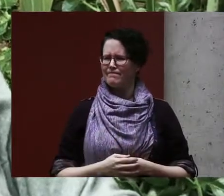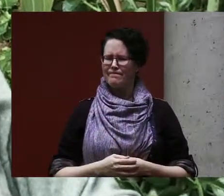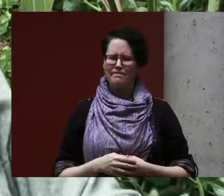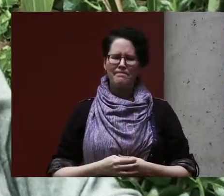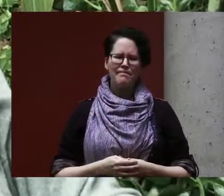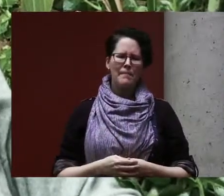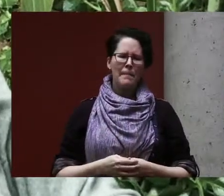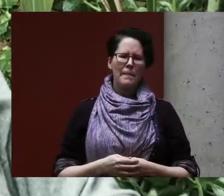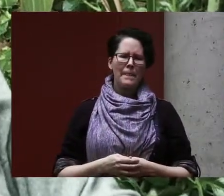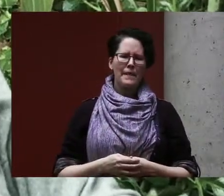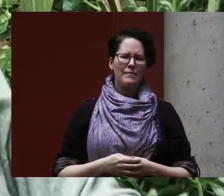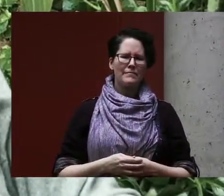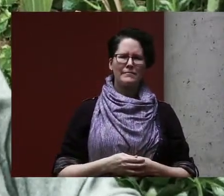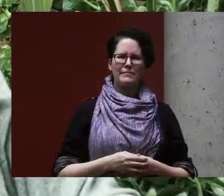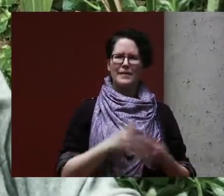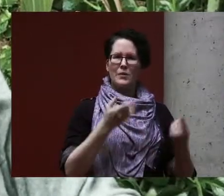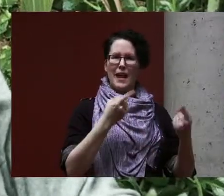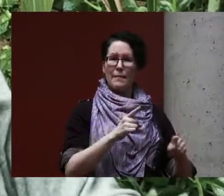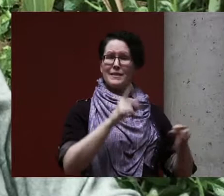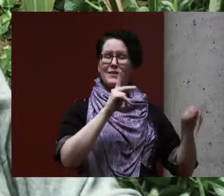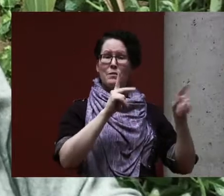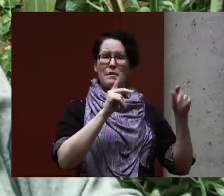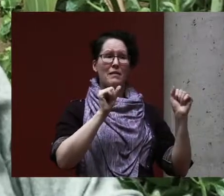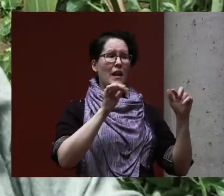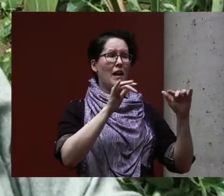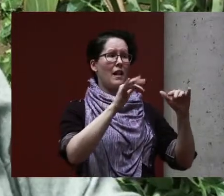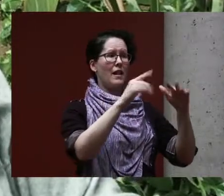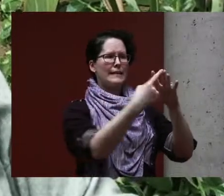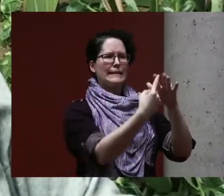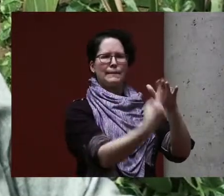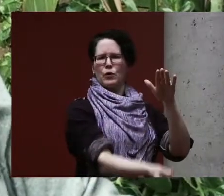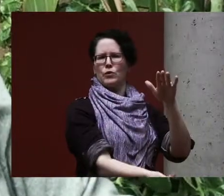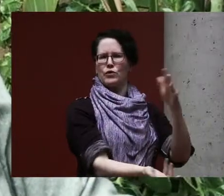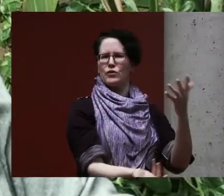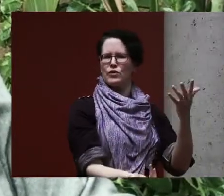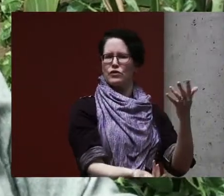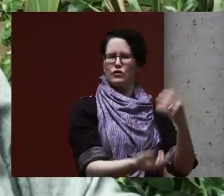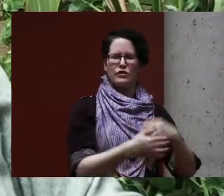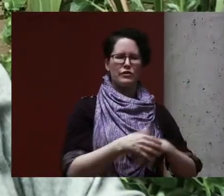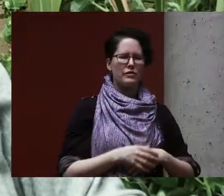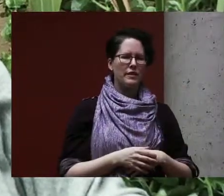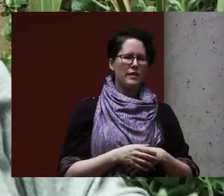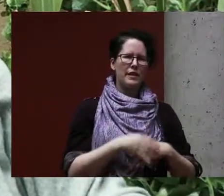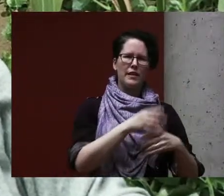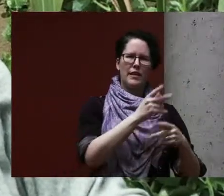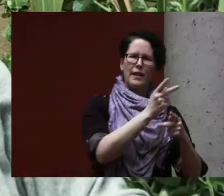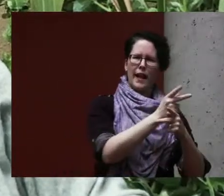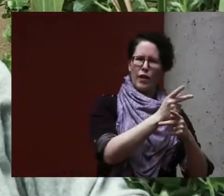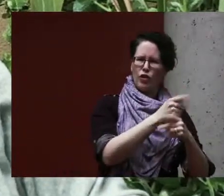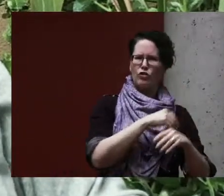where people disappear. The place that has care